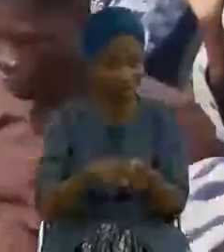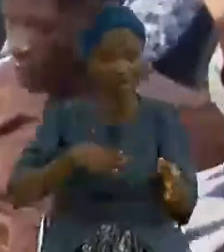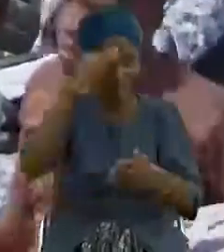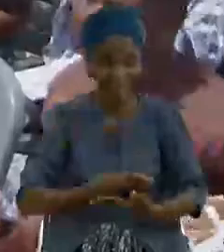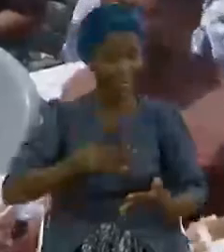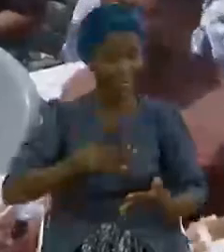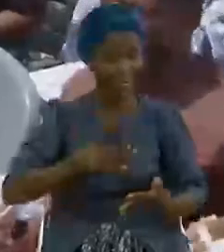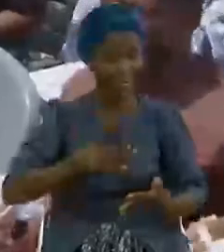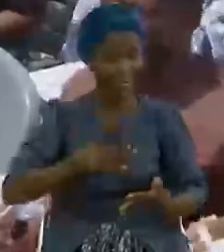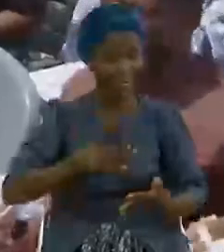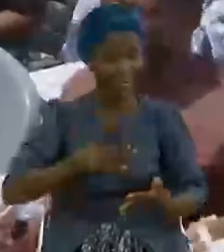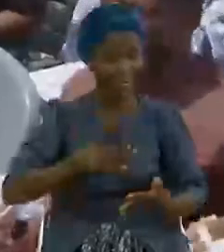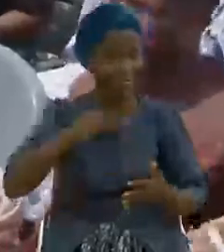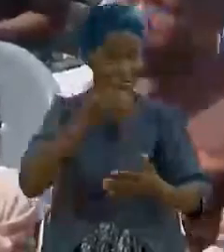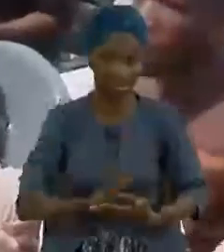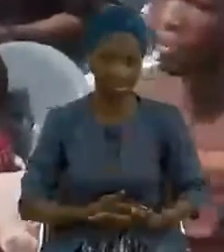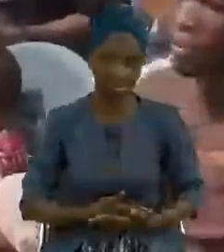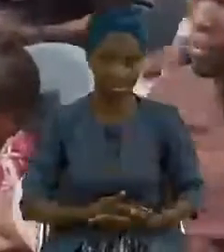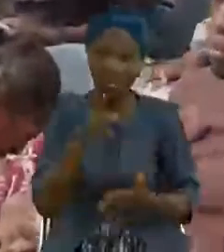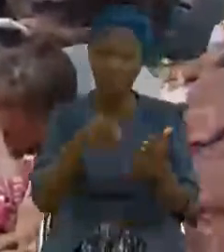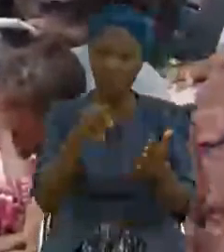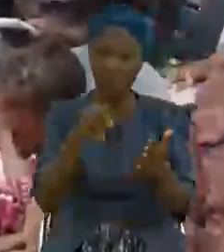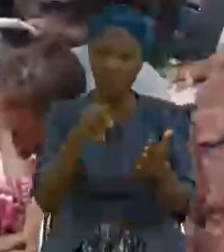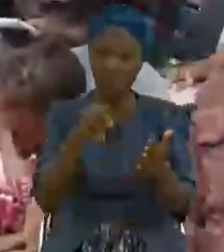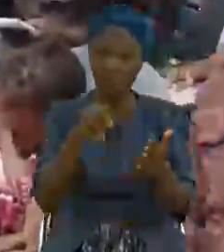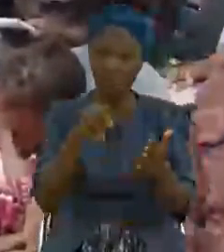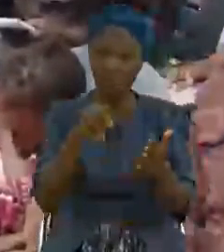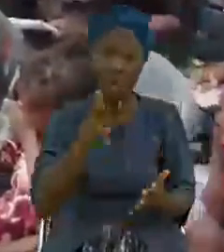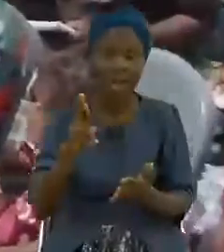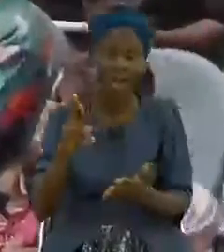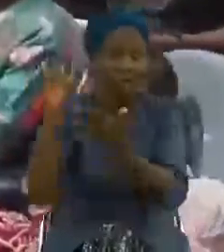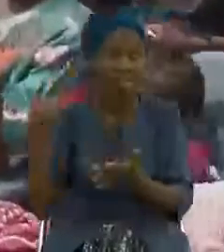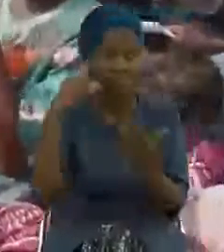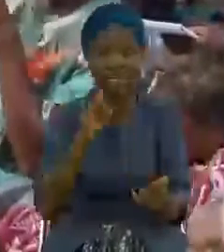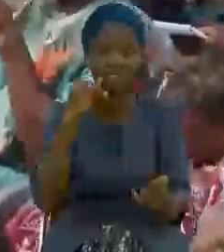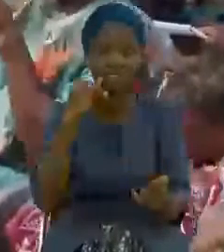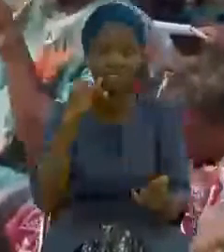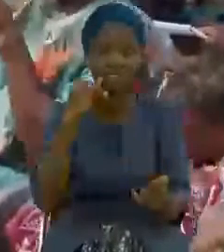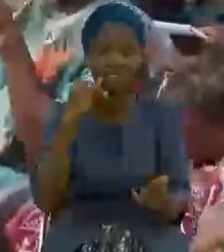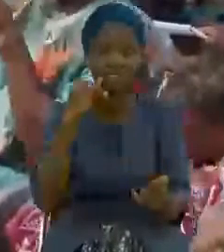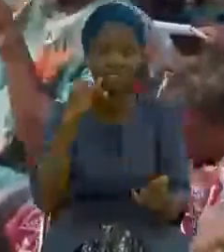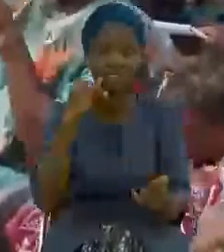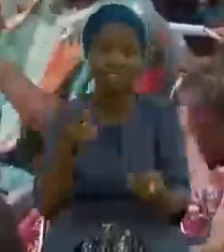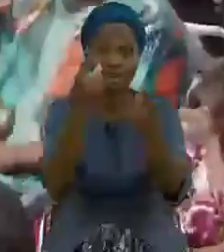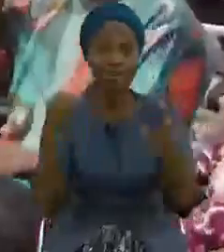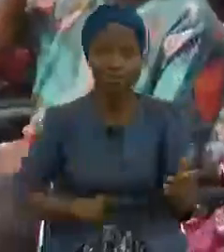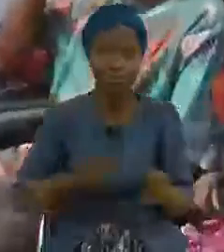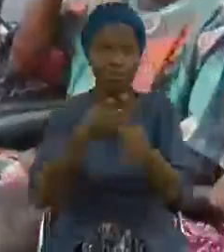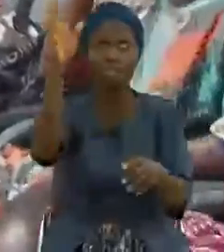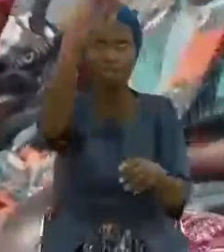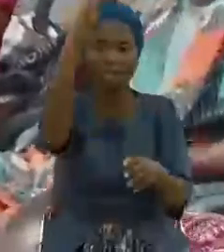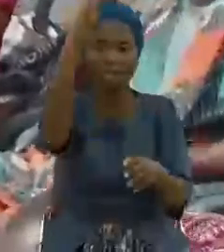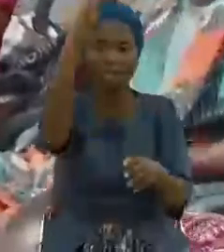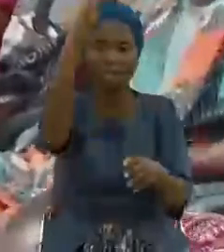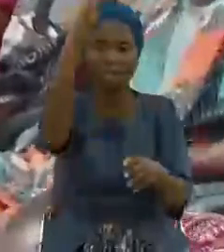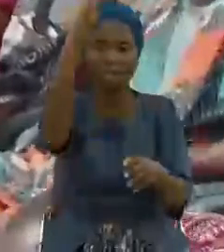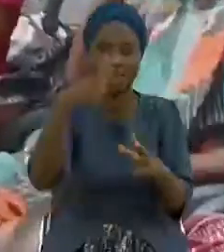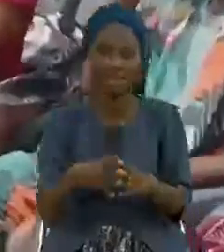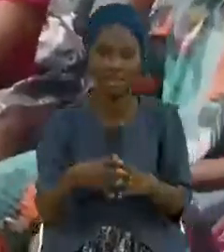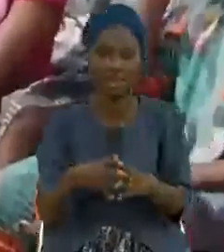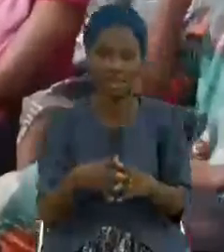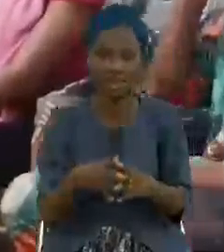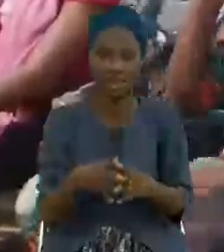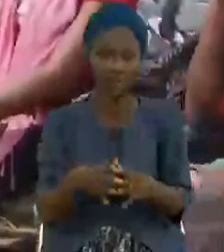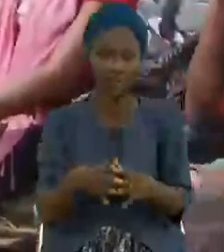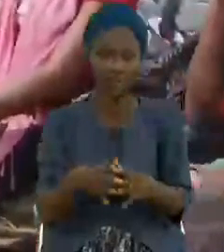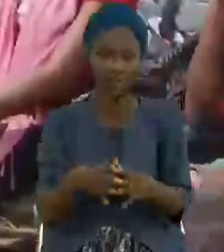for now is the coming of the Lord from the air. How? I praise the Lord that the